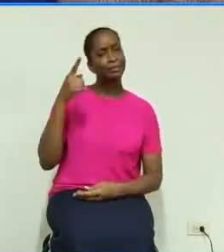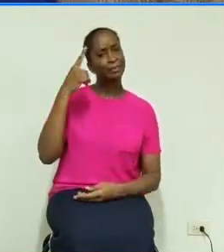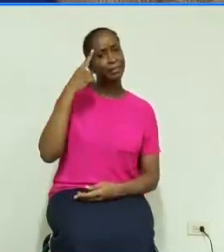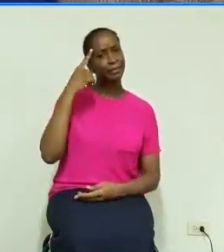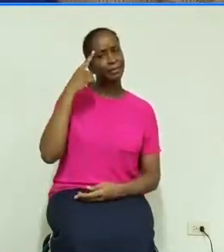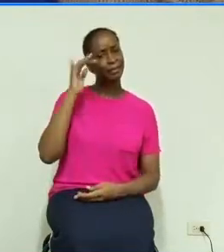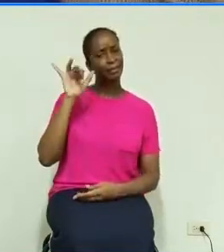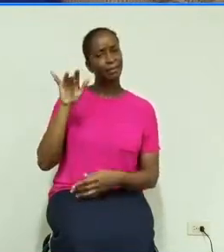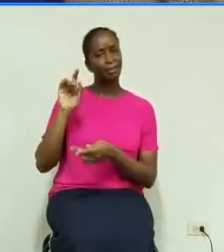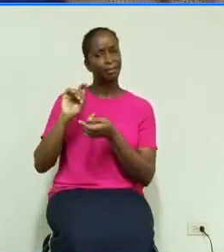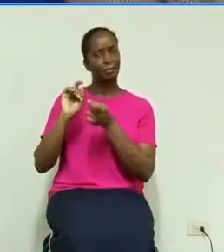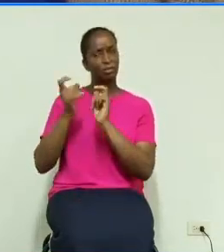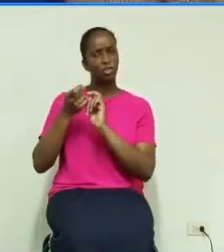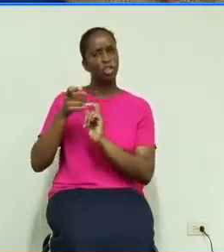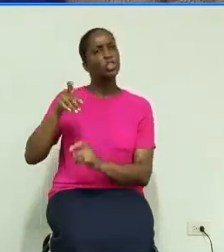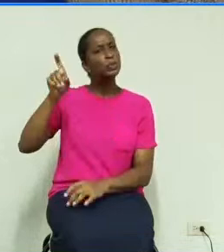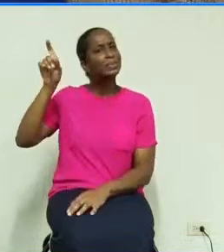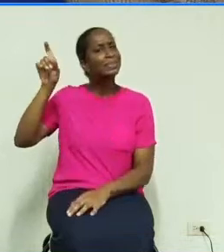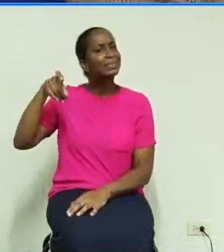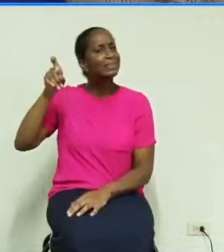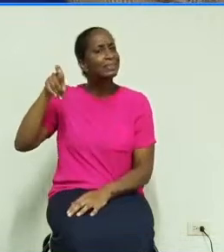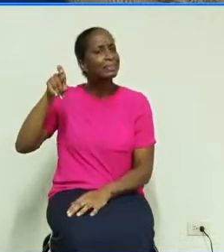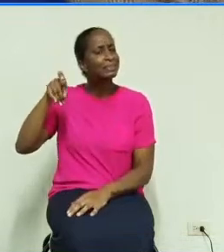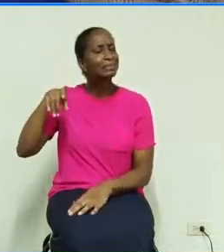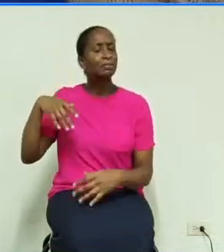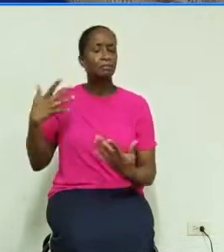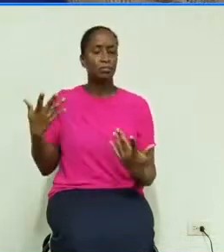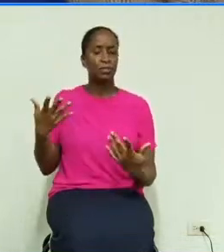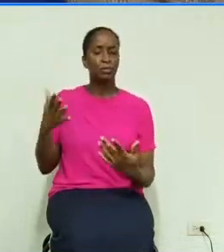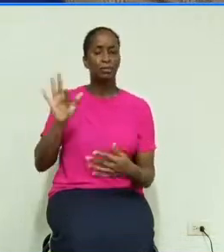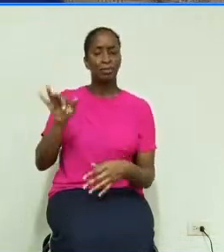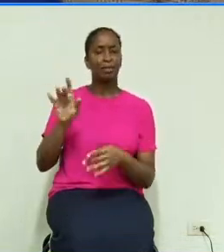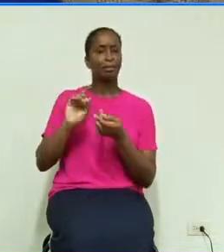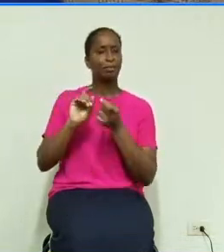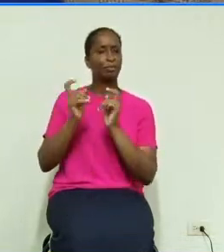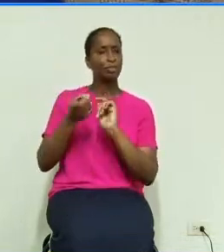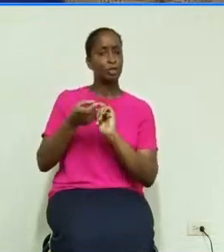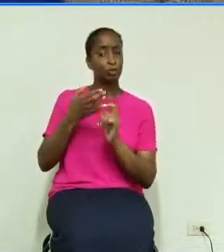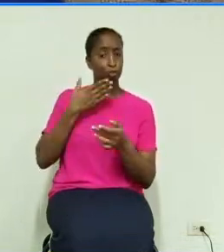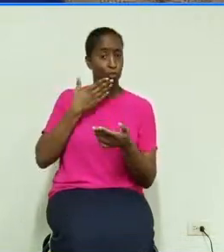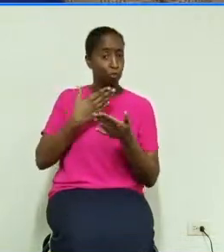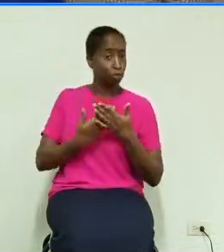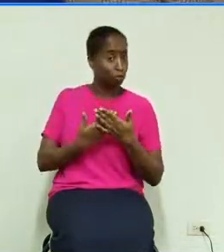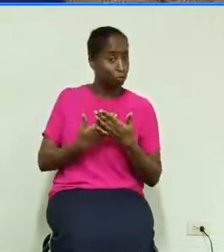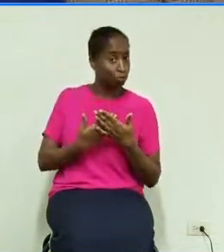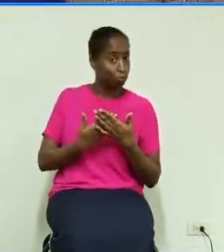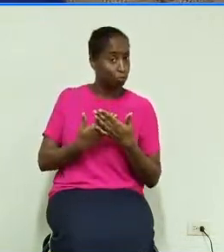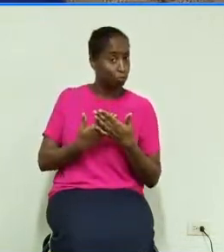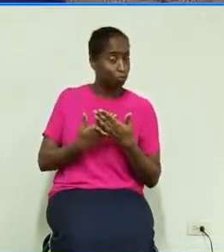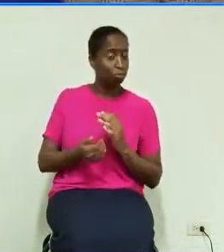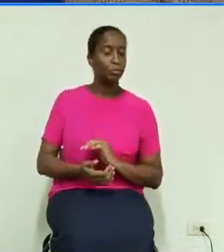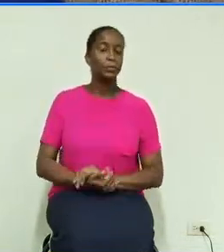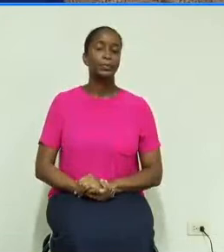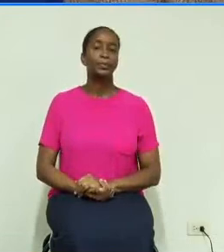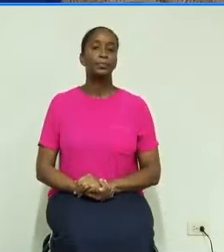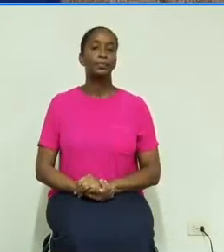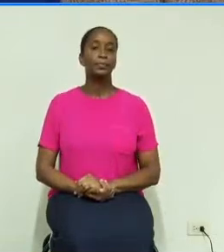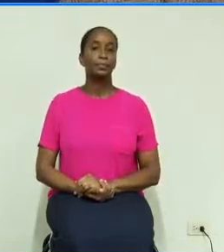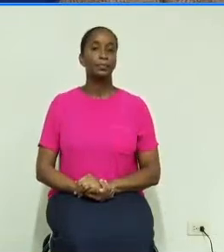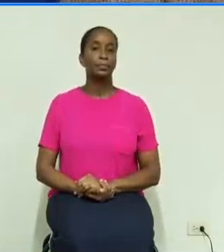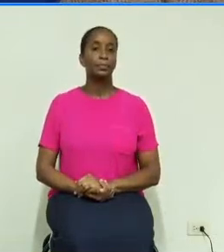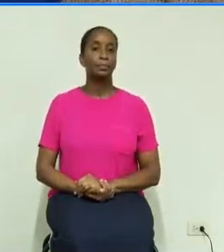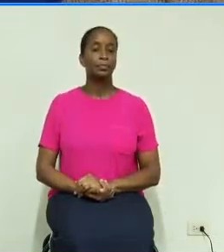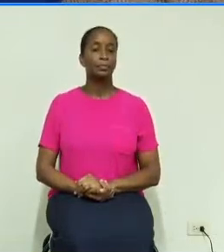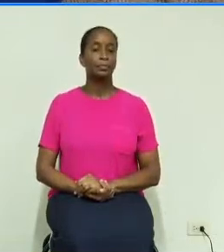if not necessary, certainly desirable. So we need first of all to identify what